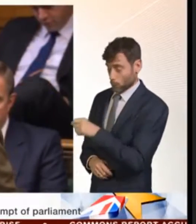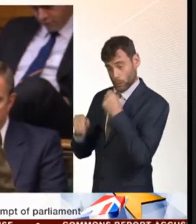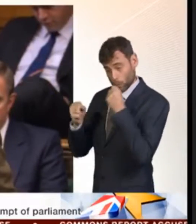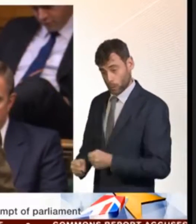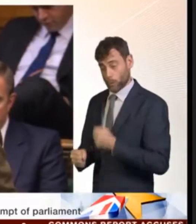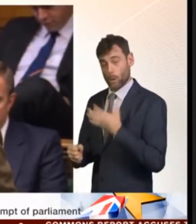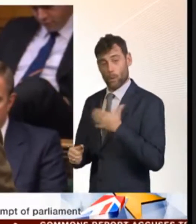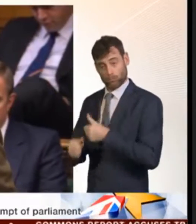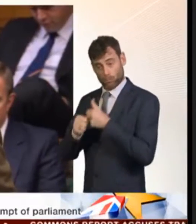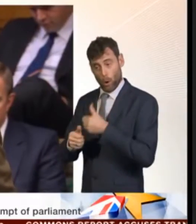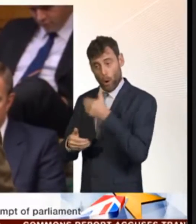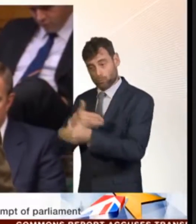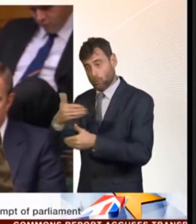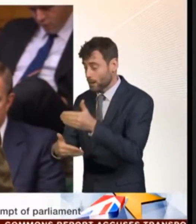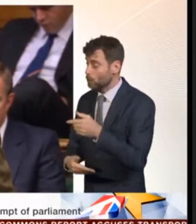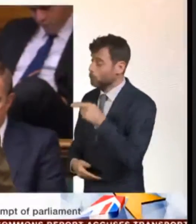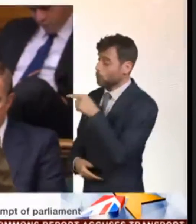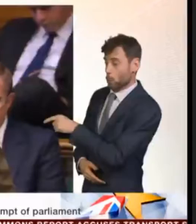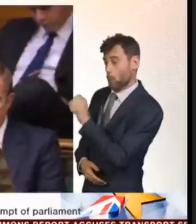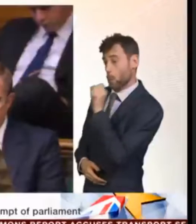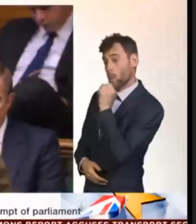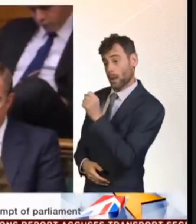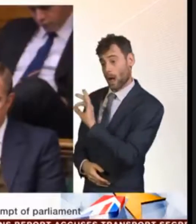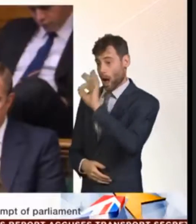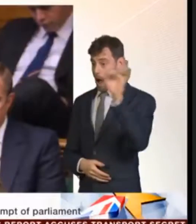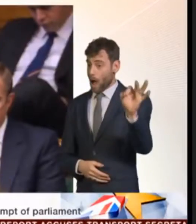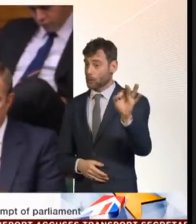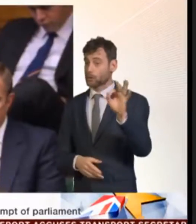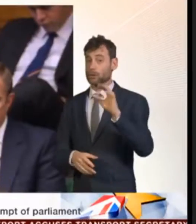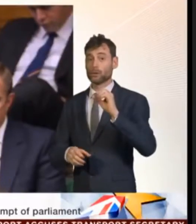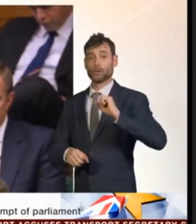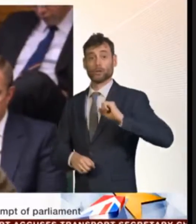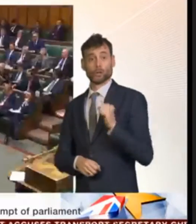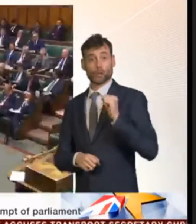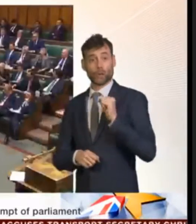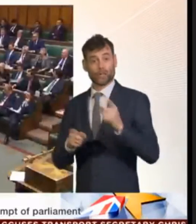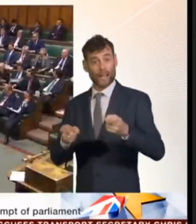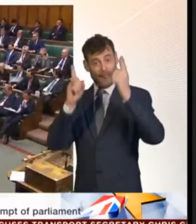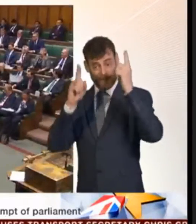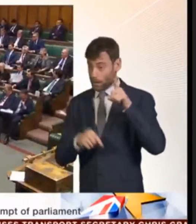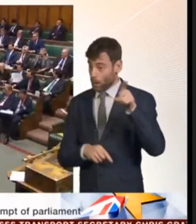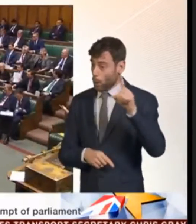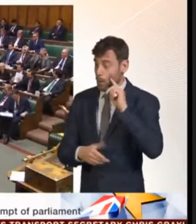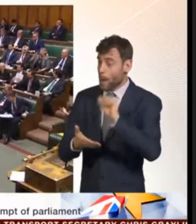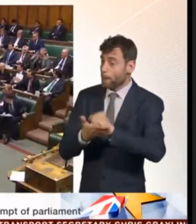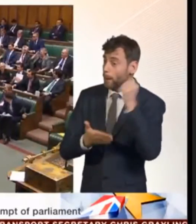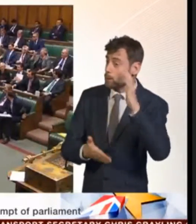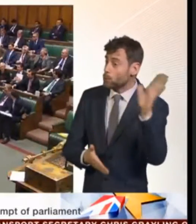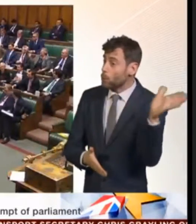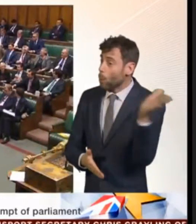Scottish legal officer to publish all of her advice in the Scottish Parliament in future.